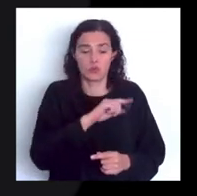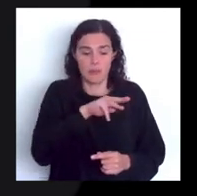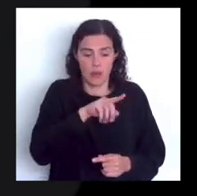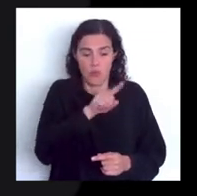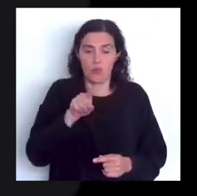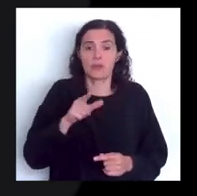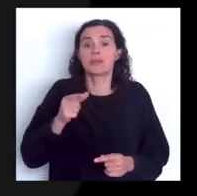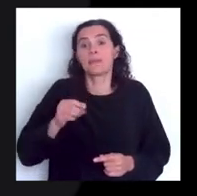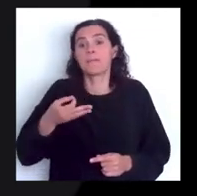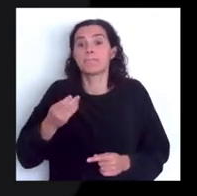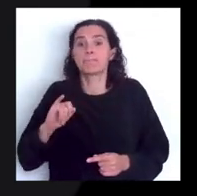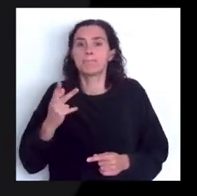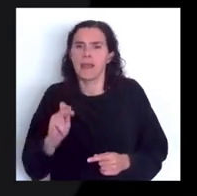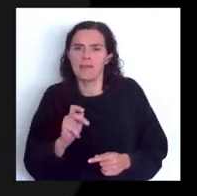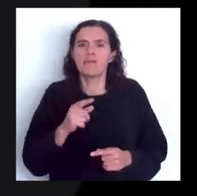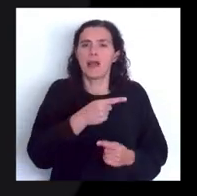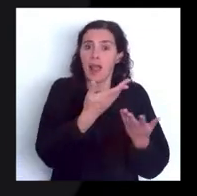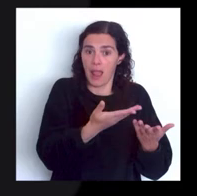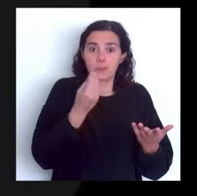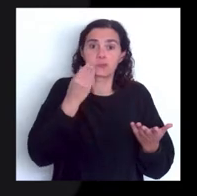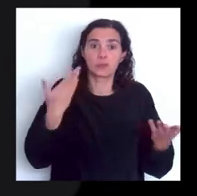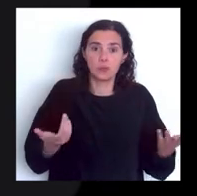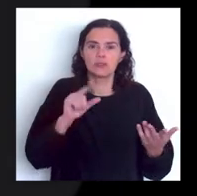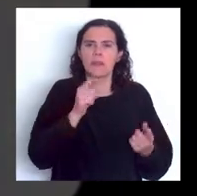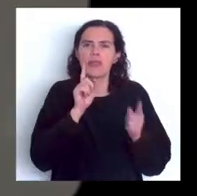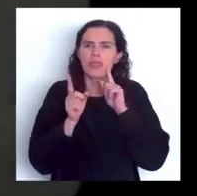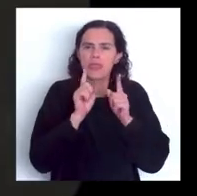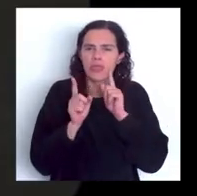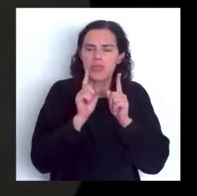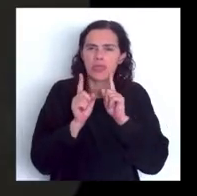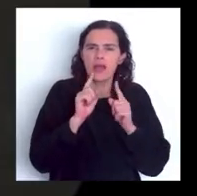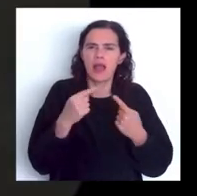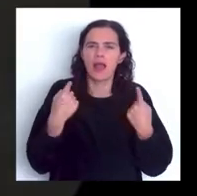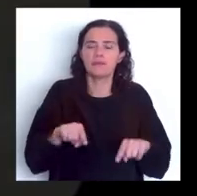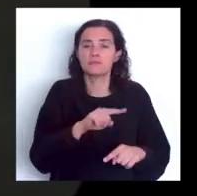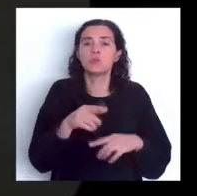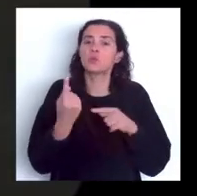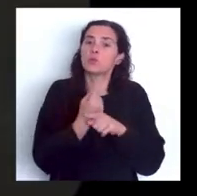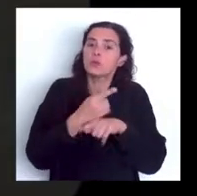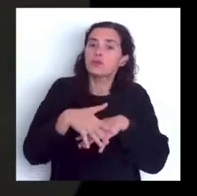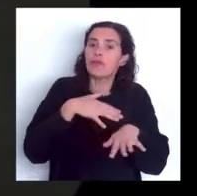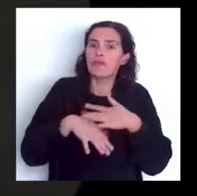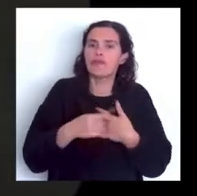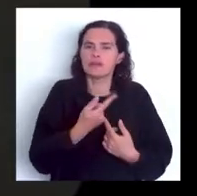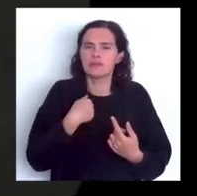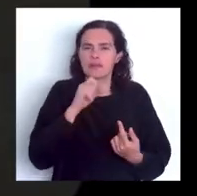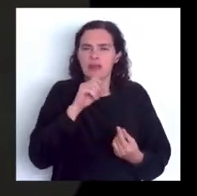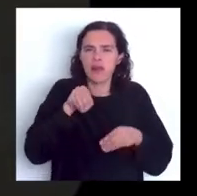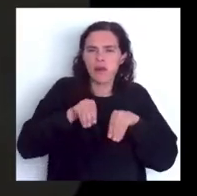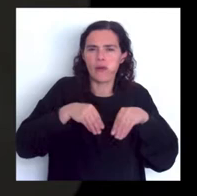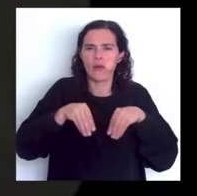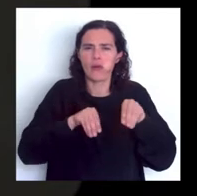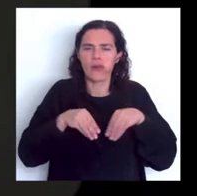of Gusmão and Paiva are. Their humor too, this idea that what they do,